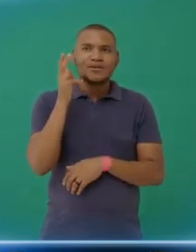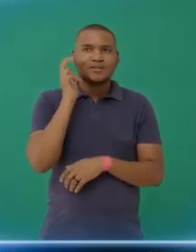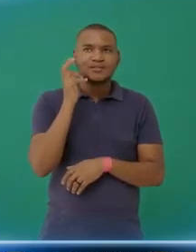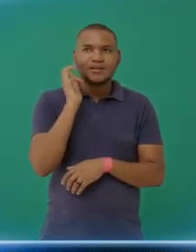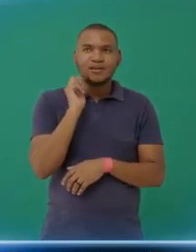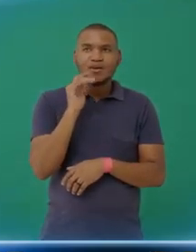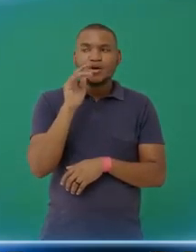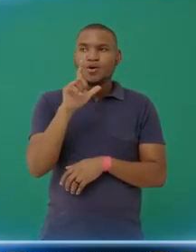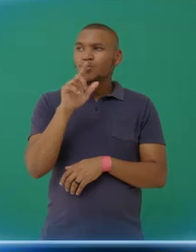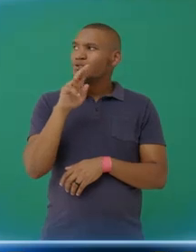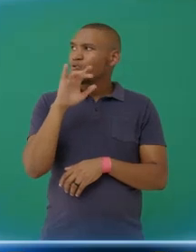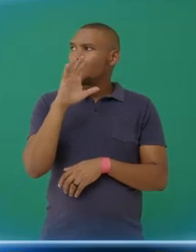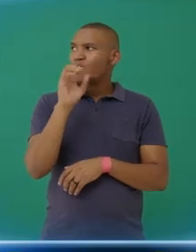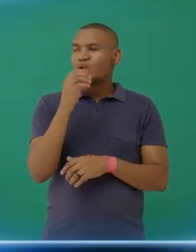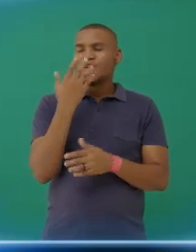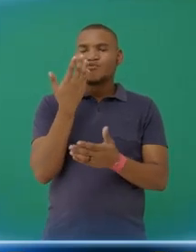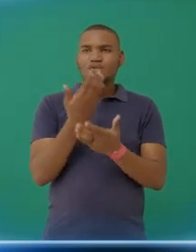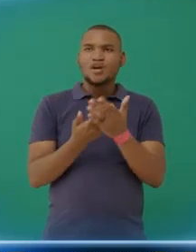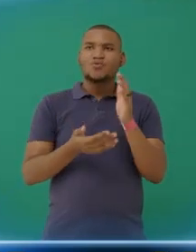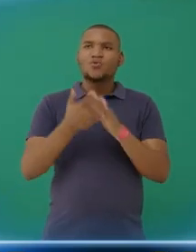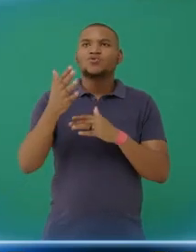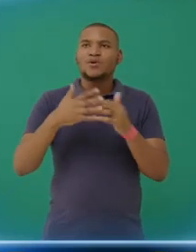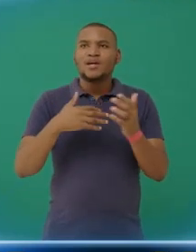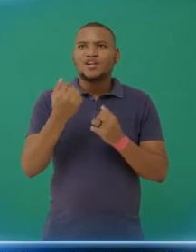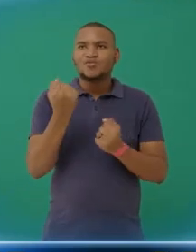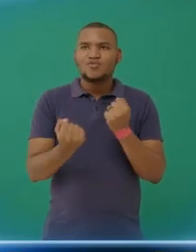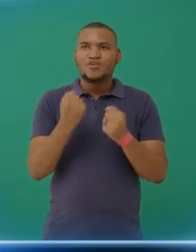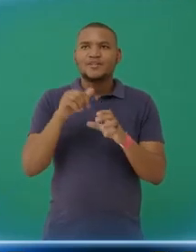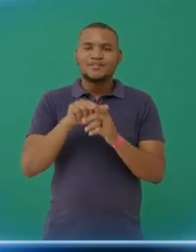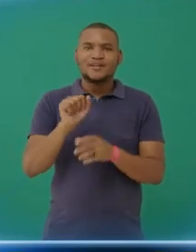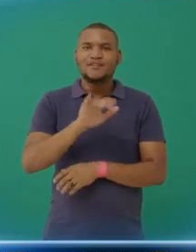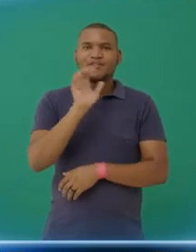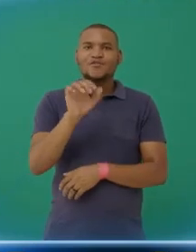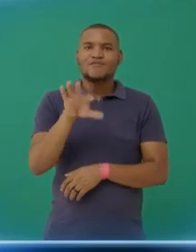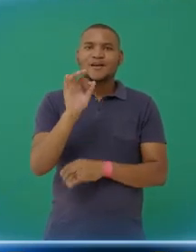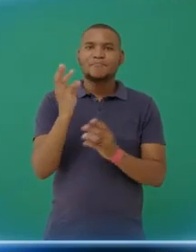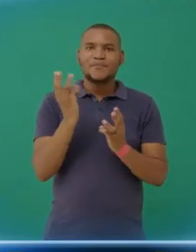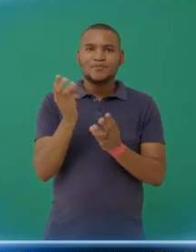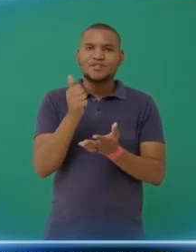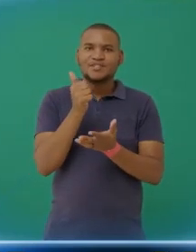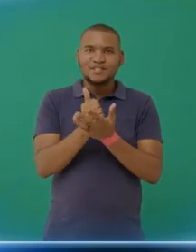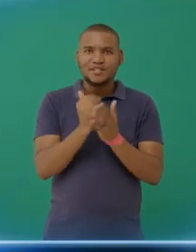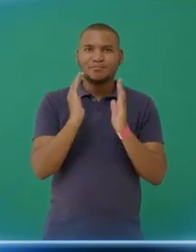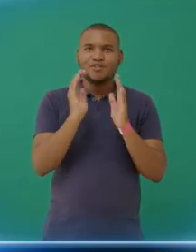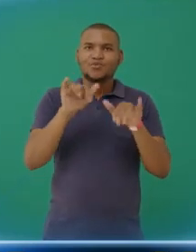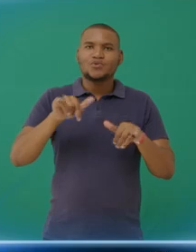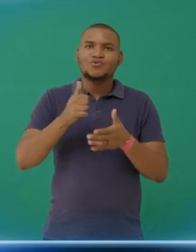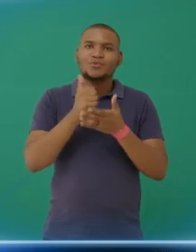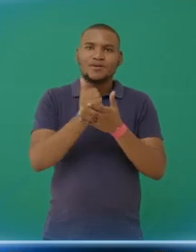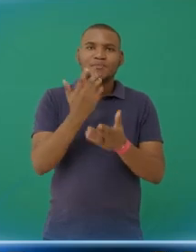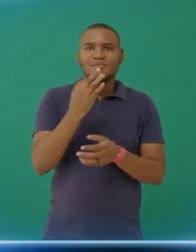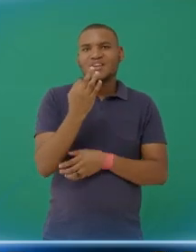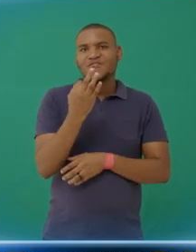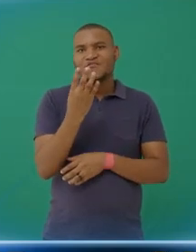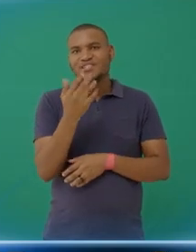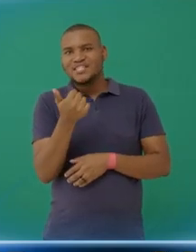Loyola, if you go to any court in South Africa, you will find people sitting in the passages waiting to be helped. Often they come 3, 4, 5,